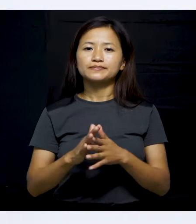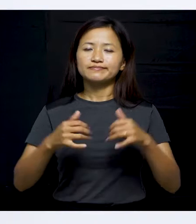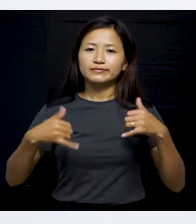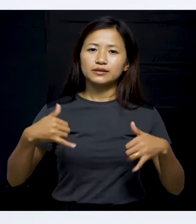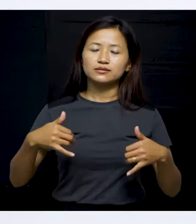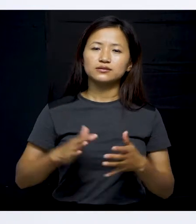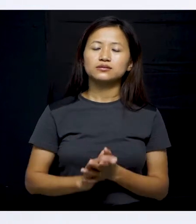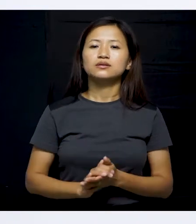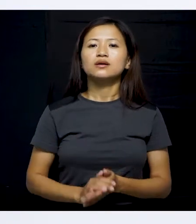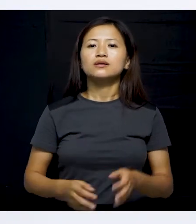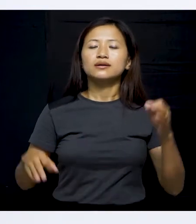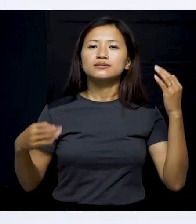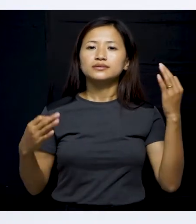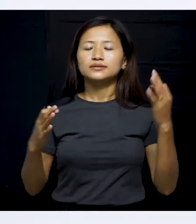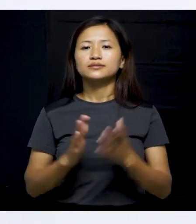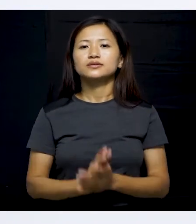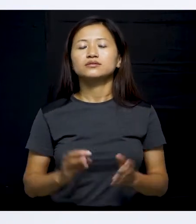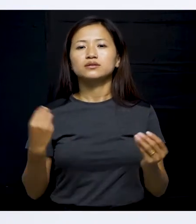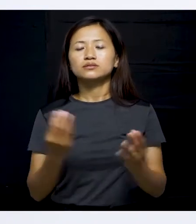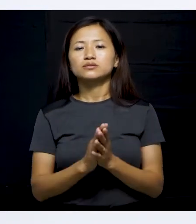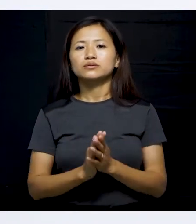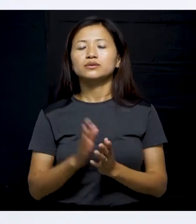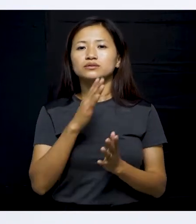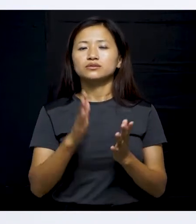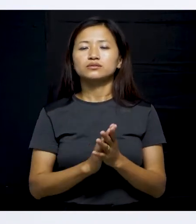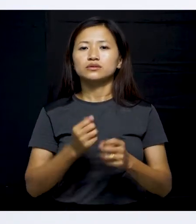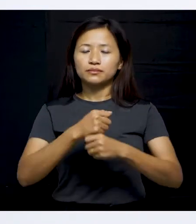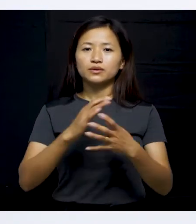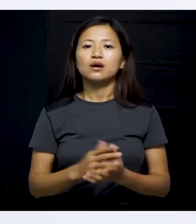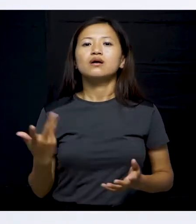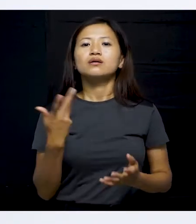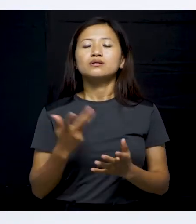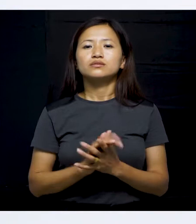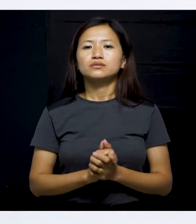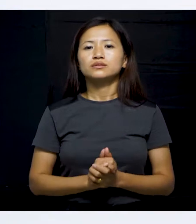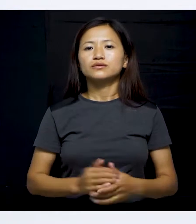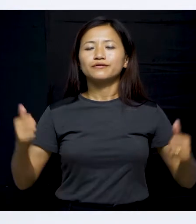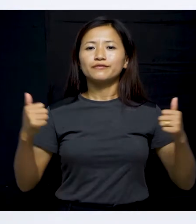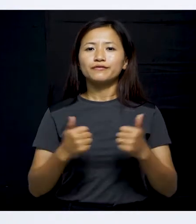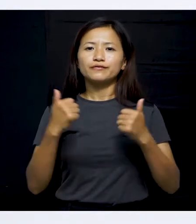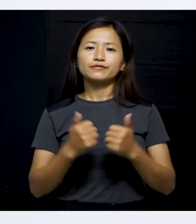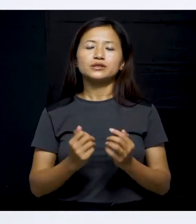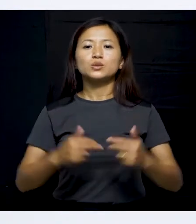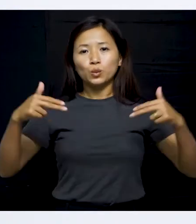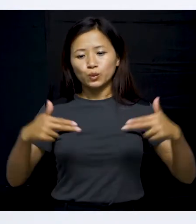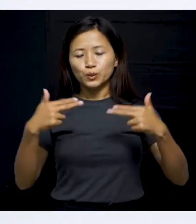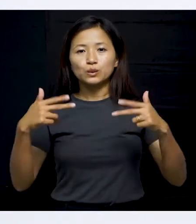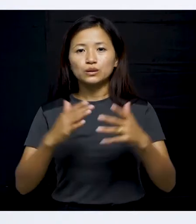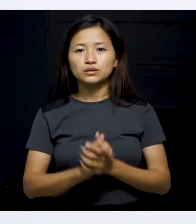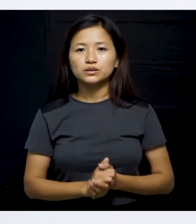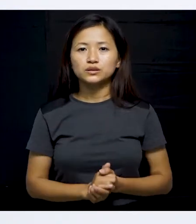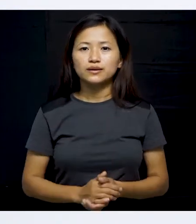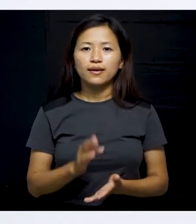For the young boys, they are gathered and they are taught about how to fight wars, because those days the